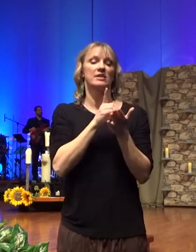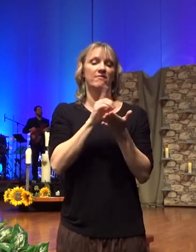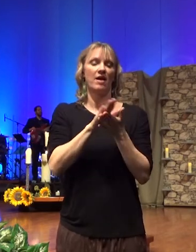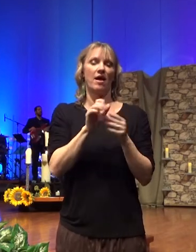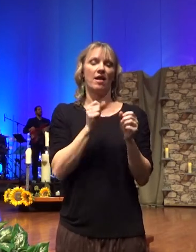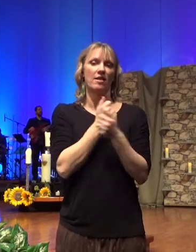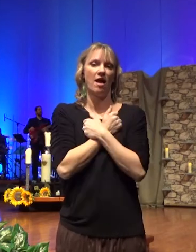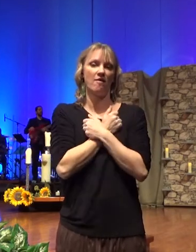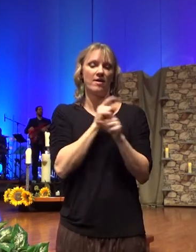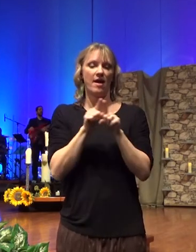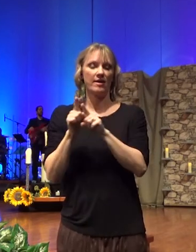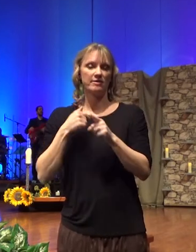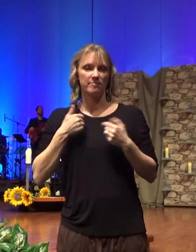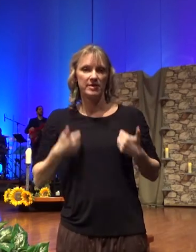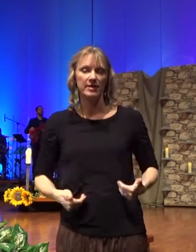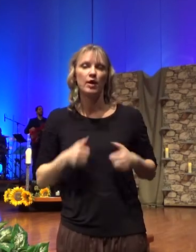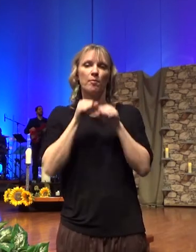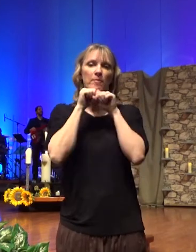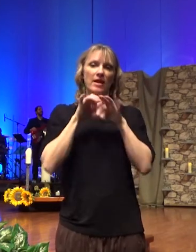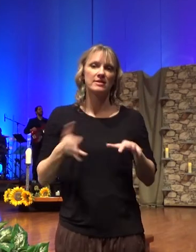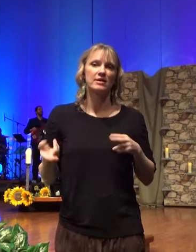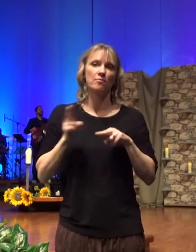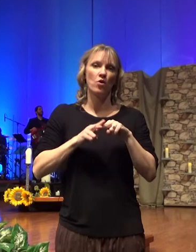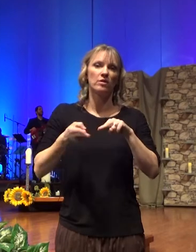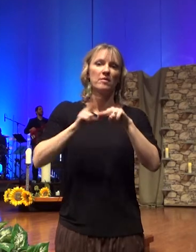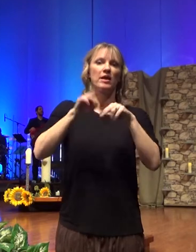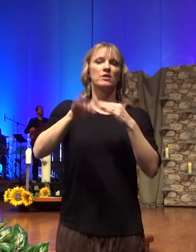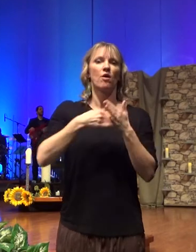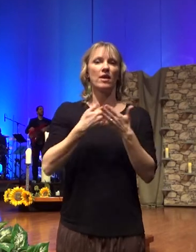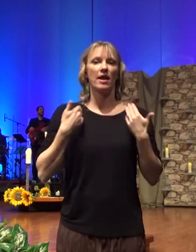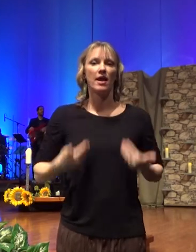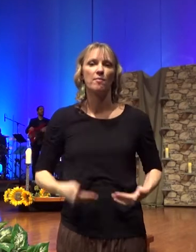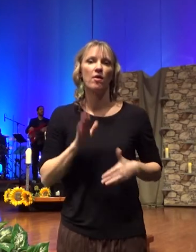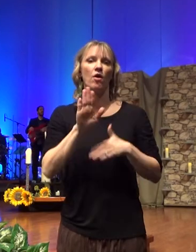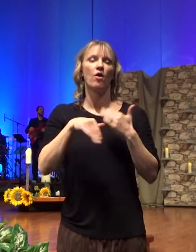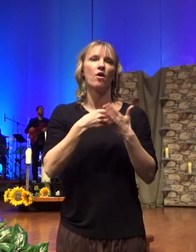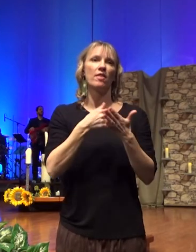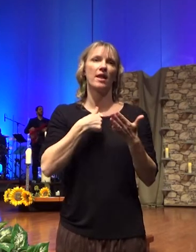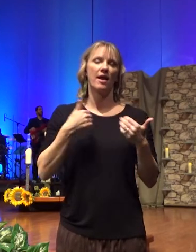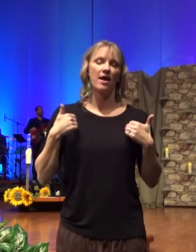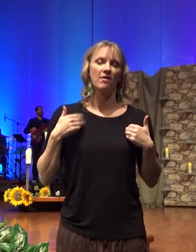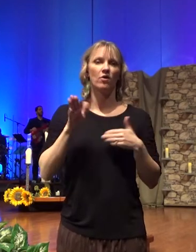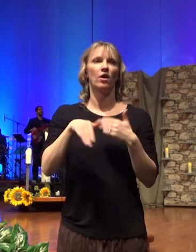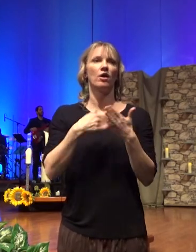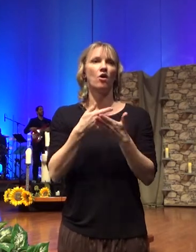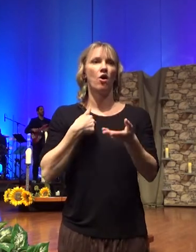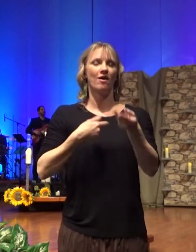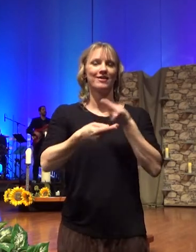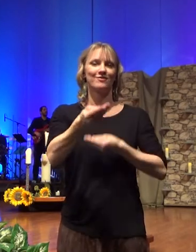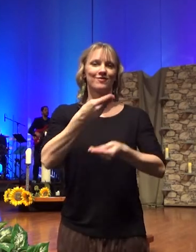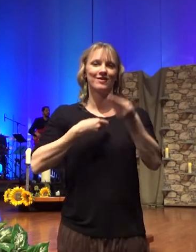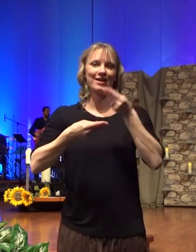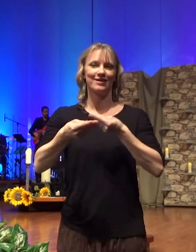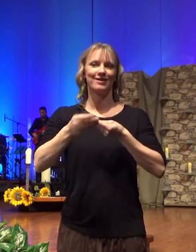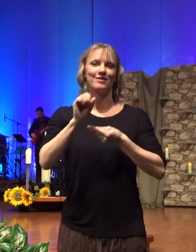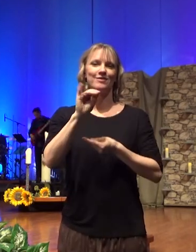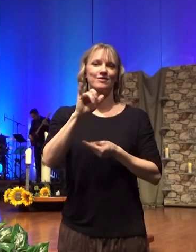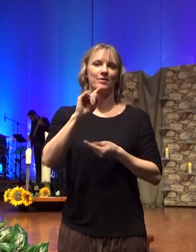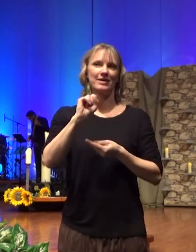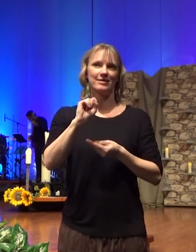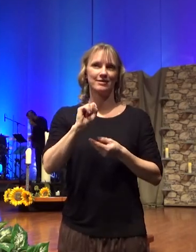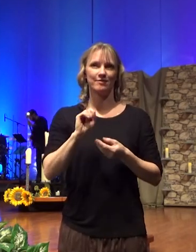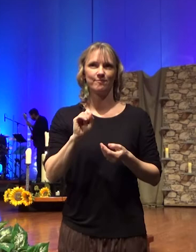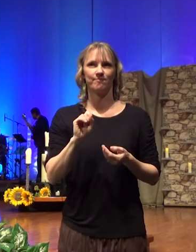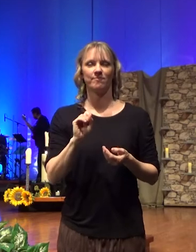together. Divine love, as me, blesses and multiplies all that I am, all that I have, and all that